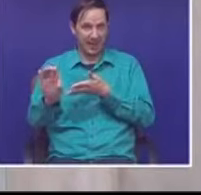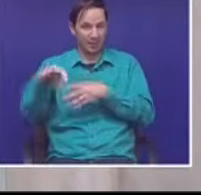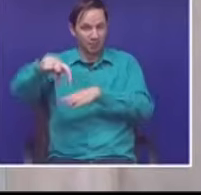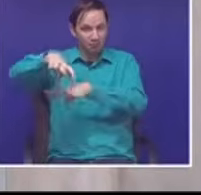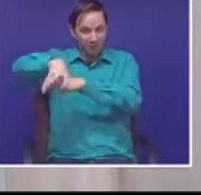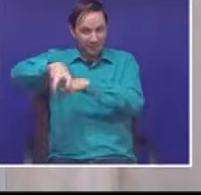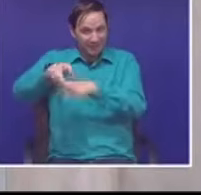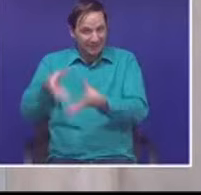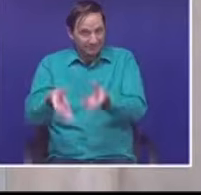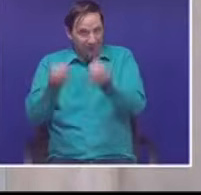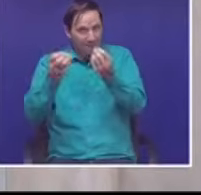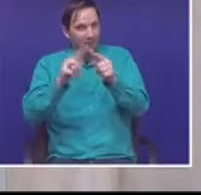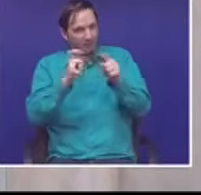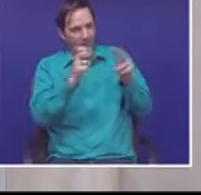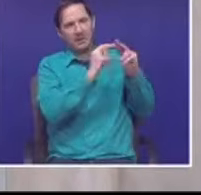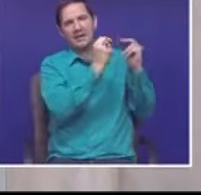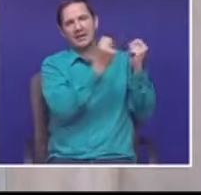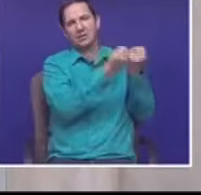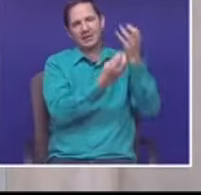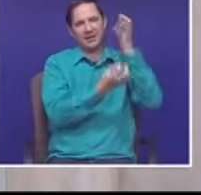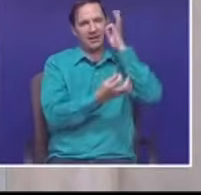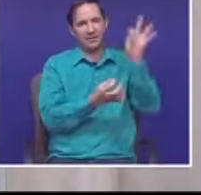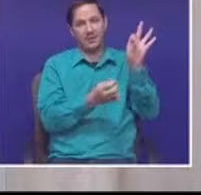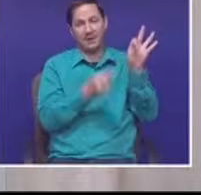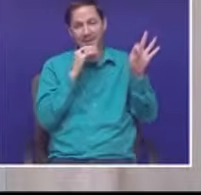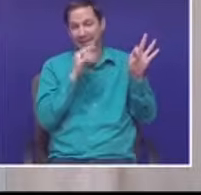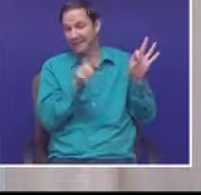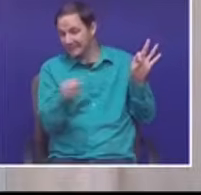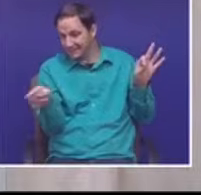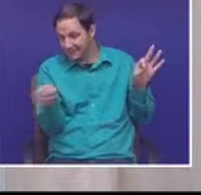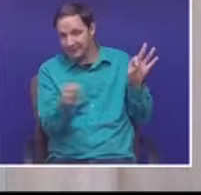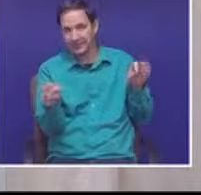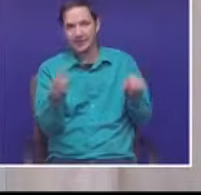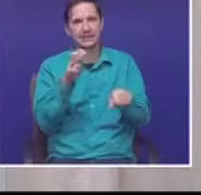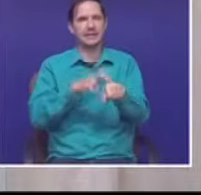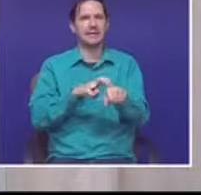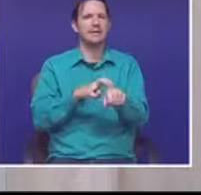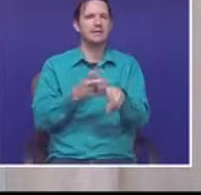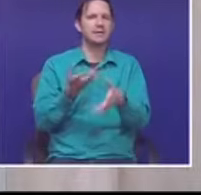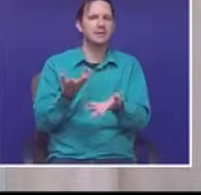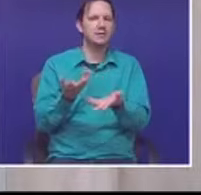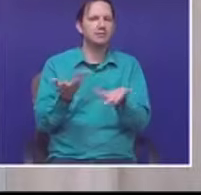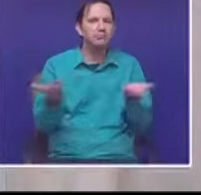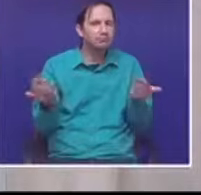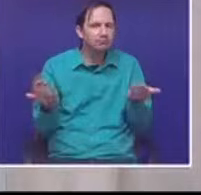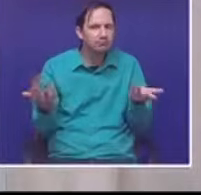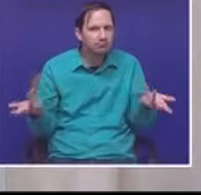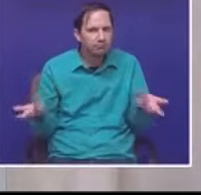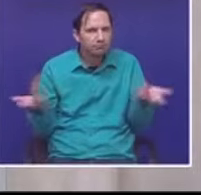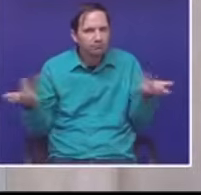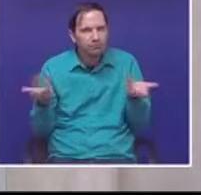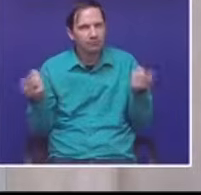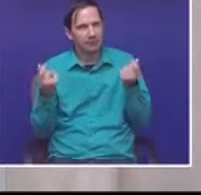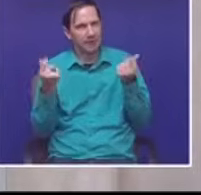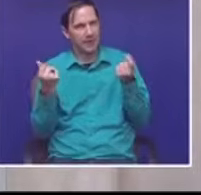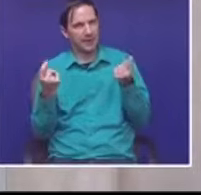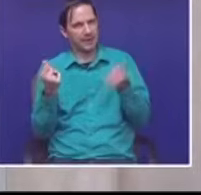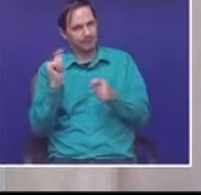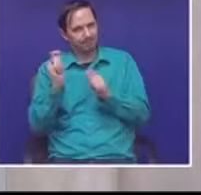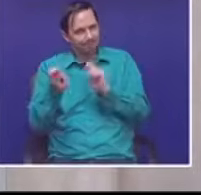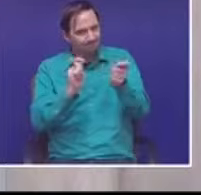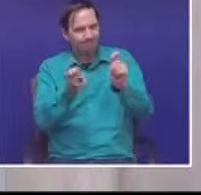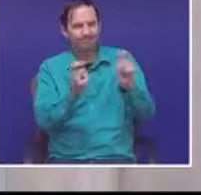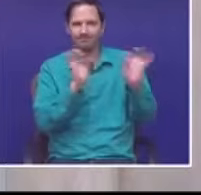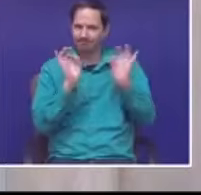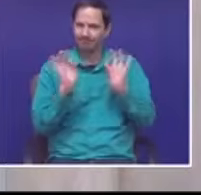And so we must hold the executive at all levels to account to make sure that money is spent where it needs to go. And